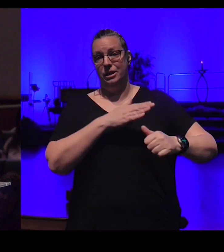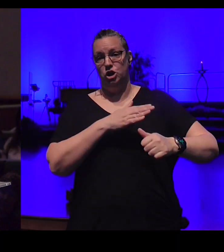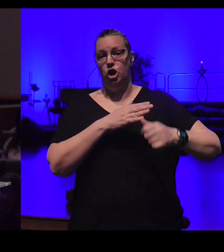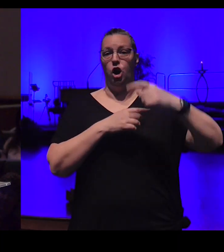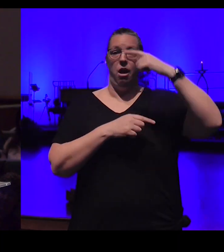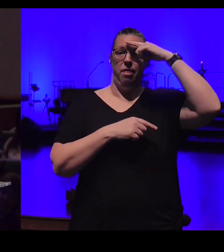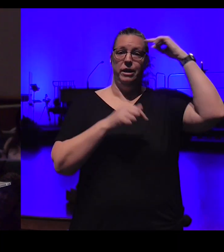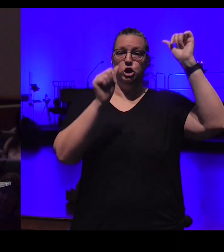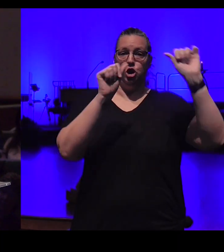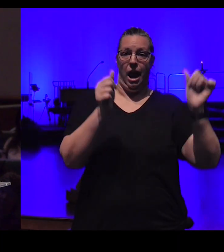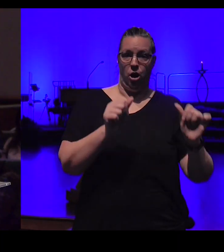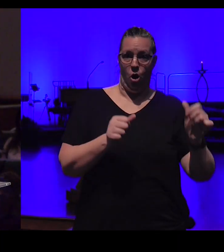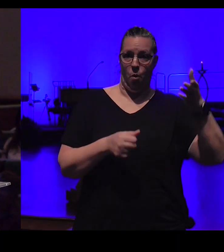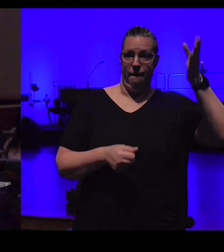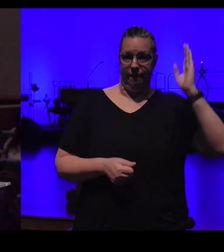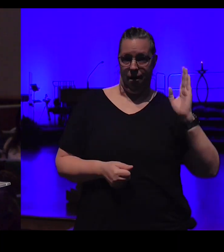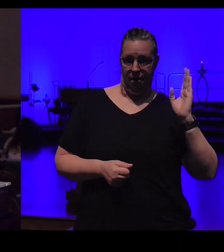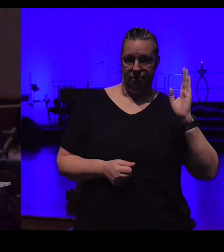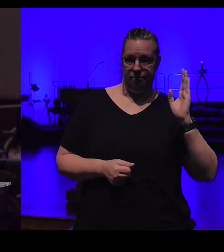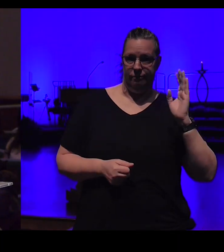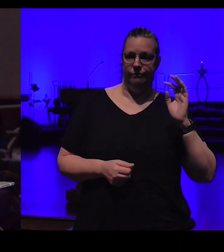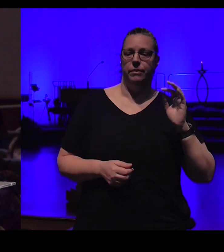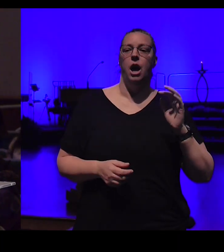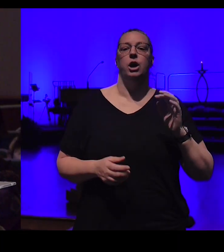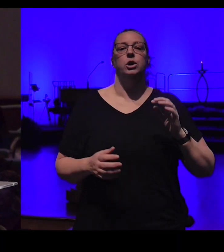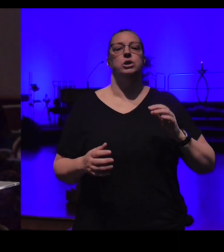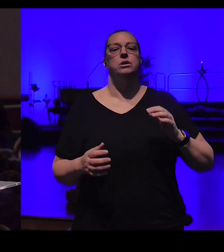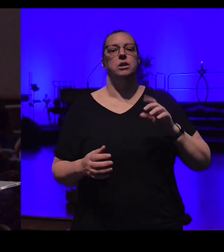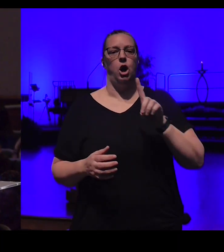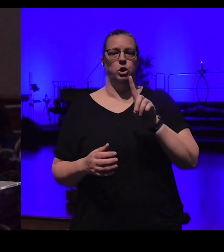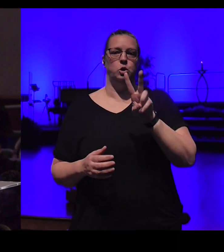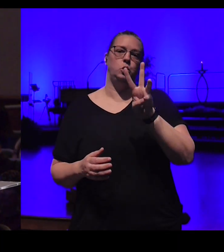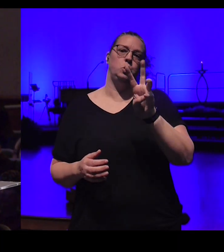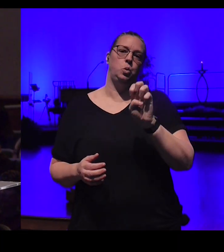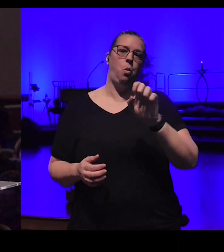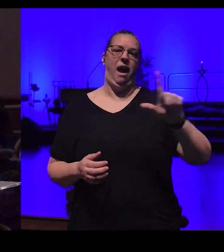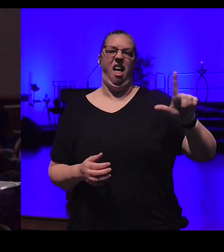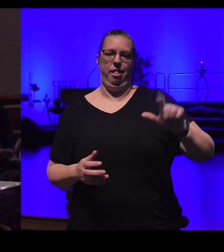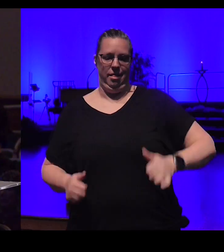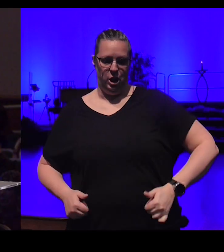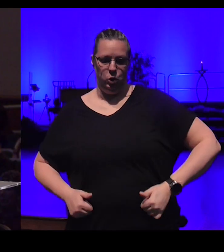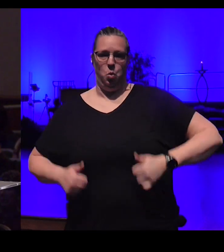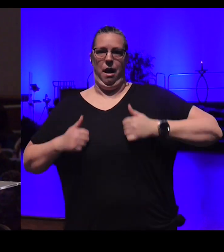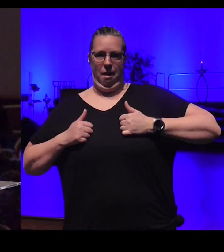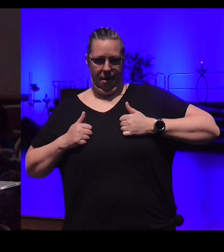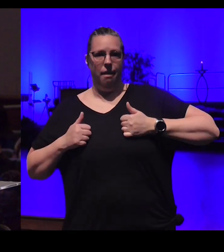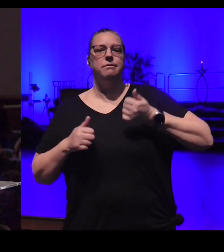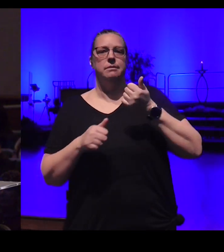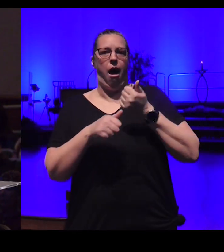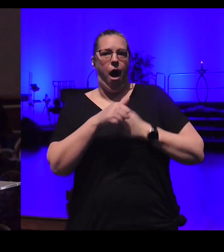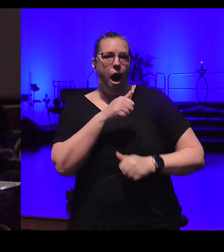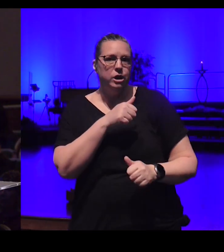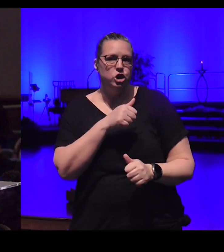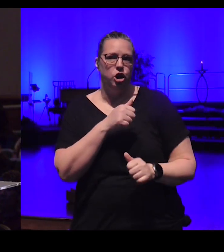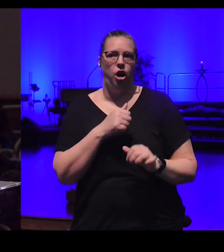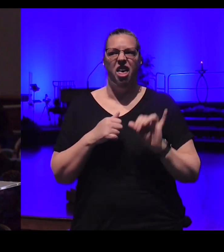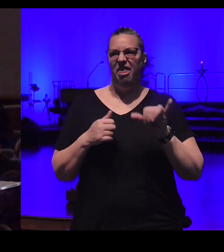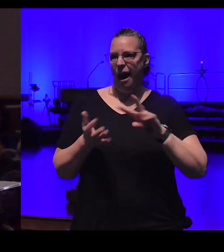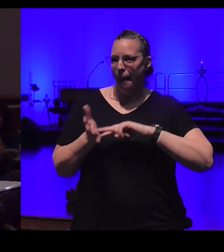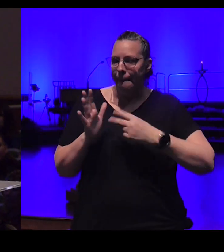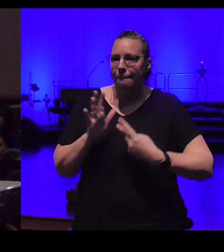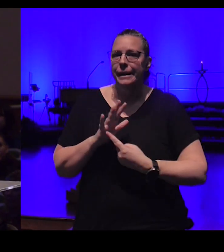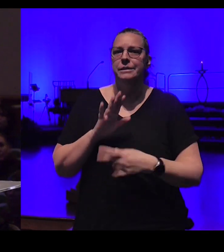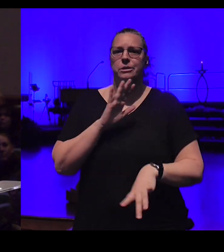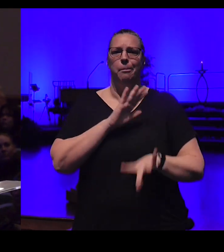the Almighty. To dwell, to abide under the shadow in protection of the divine is to choose a place